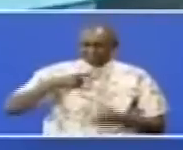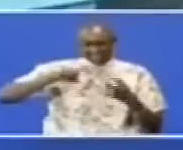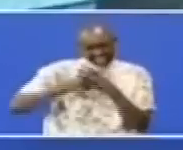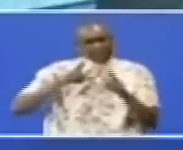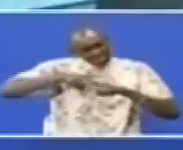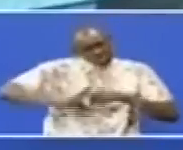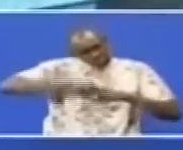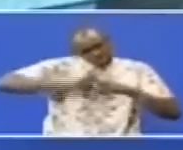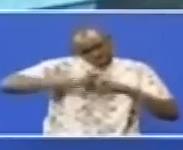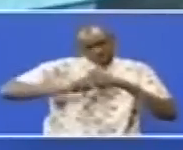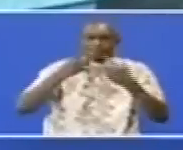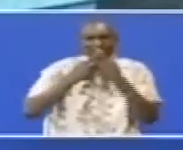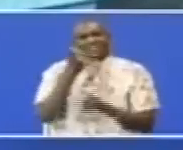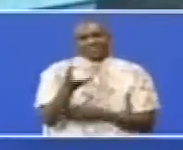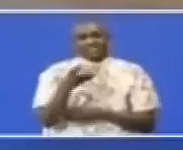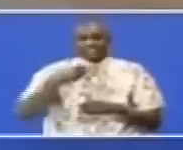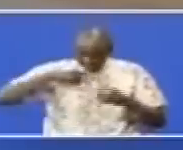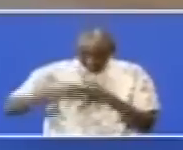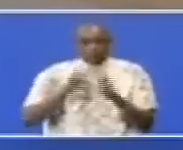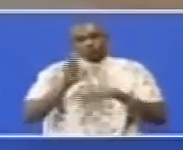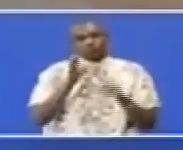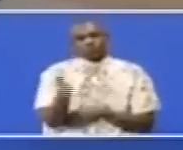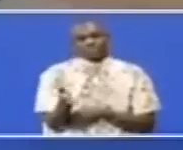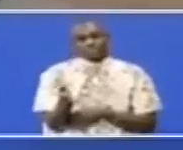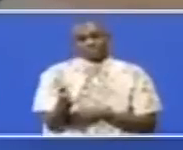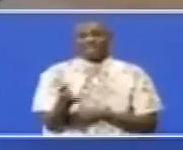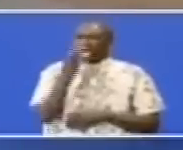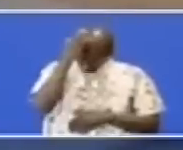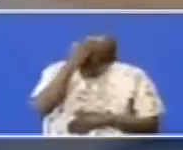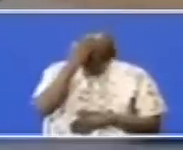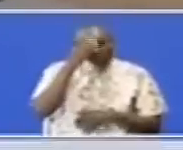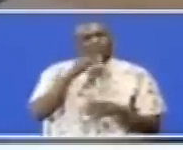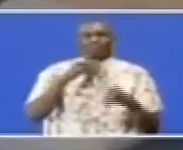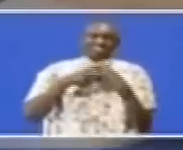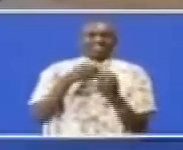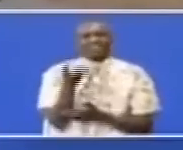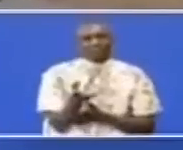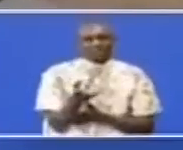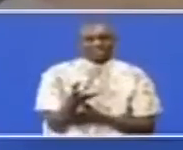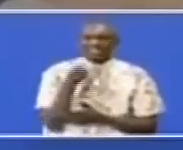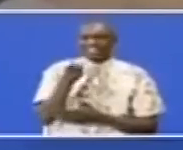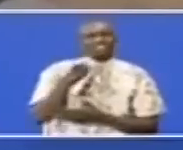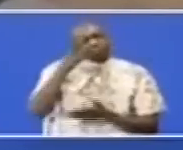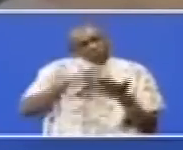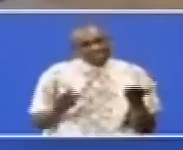hii machine yenye mnaona hivi, tulianza kuchora na yeye. This is a humble machine which is just based